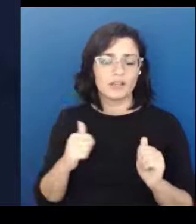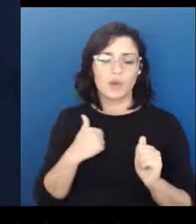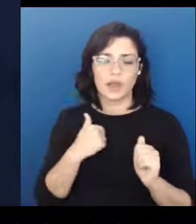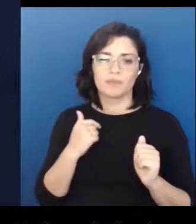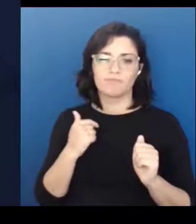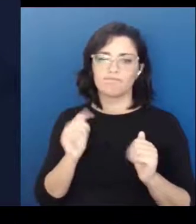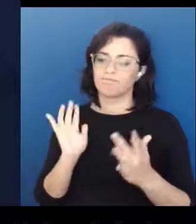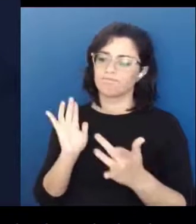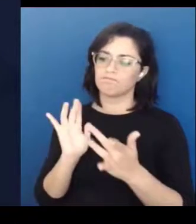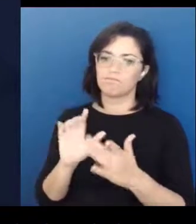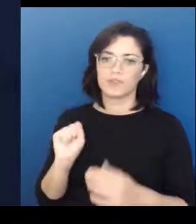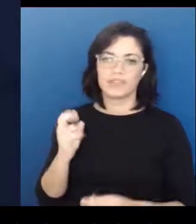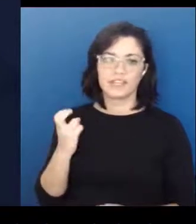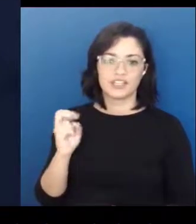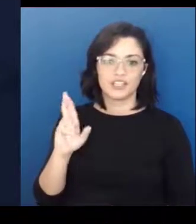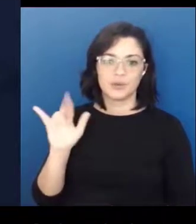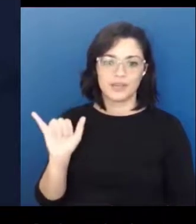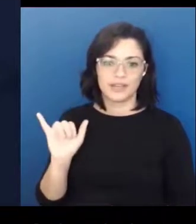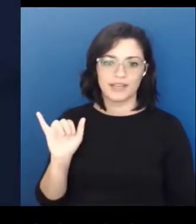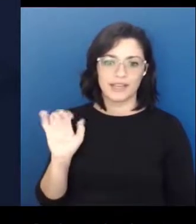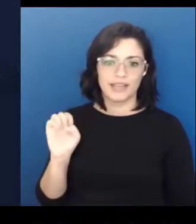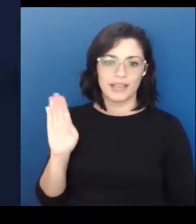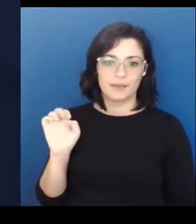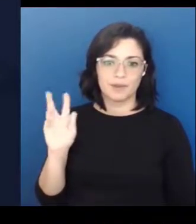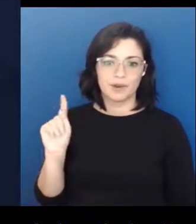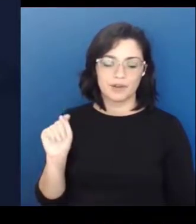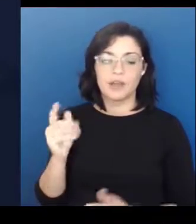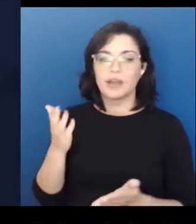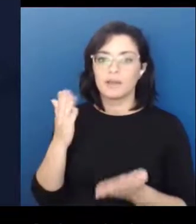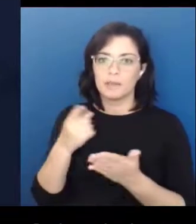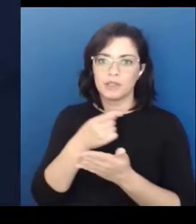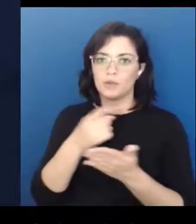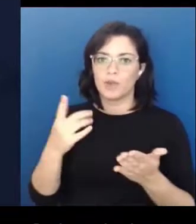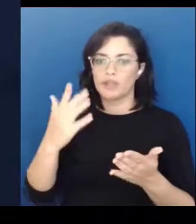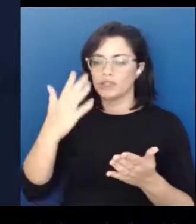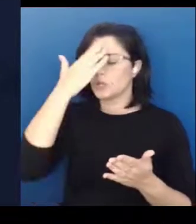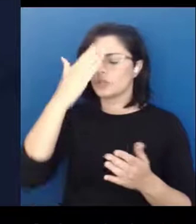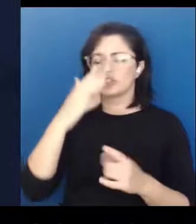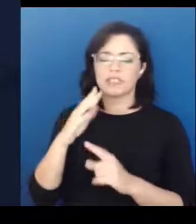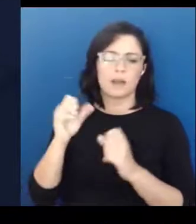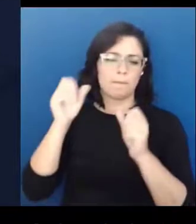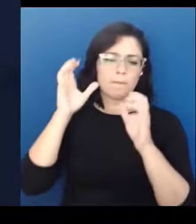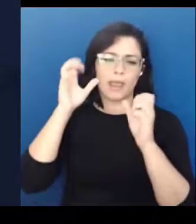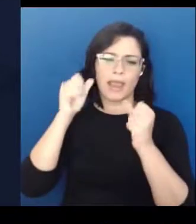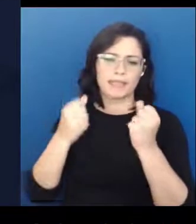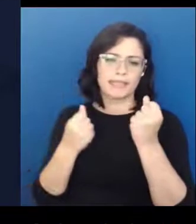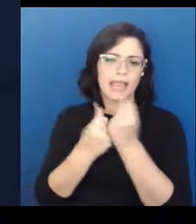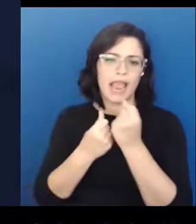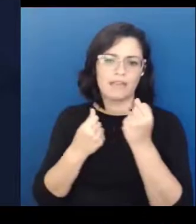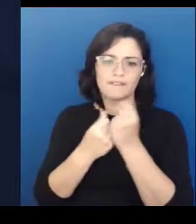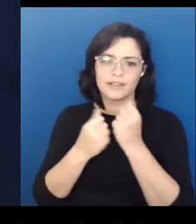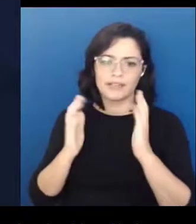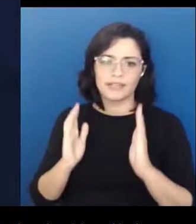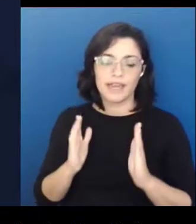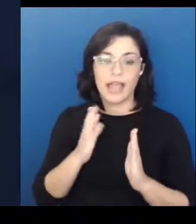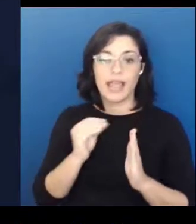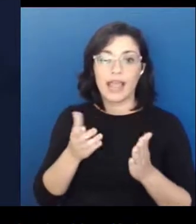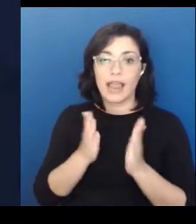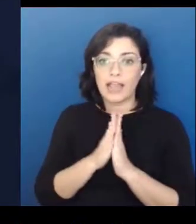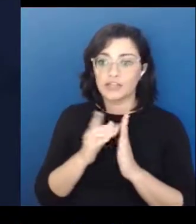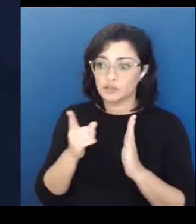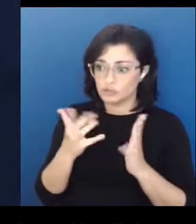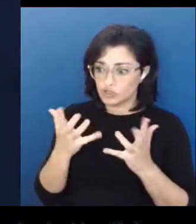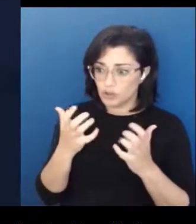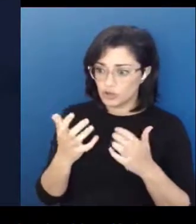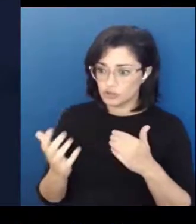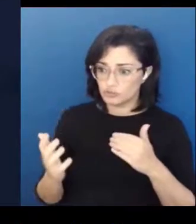might know, an amazing advocate, and asked her if she'd like to partner. The strategies and tips are a key